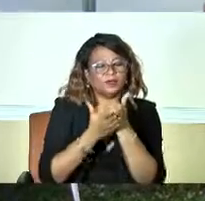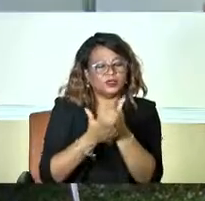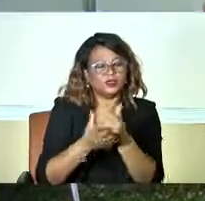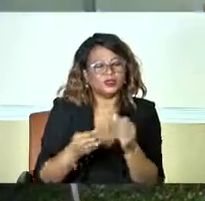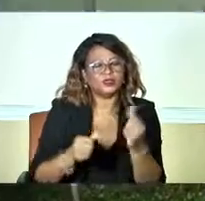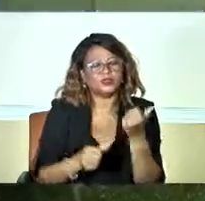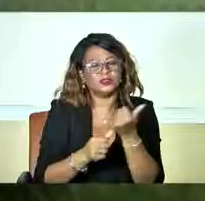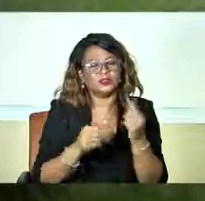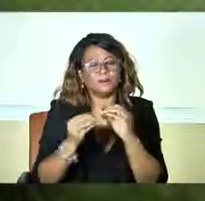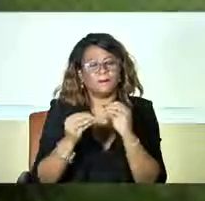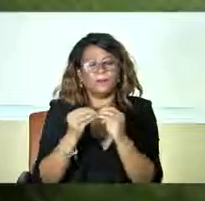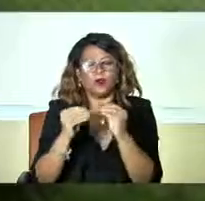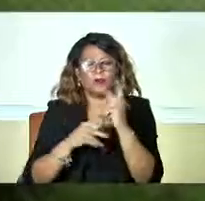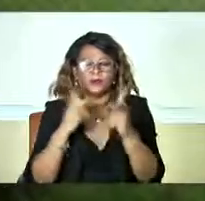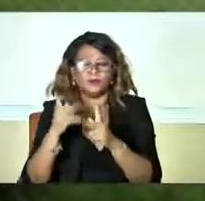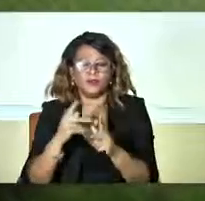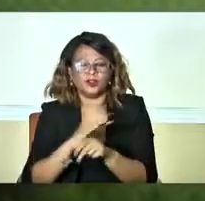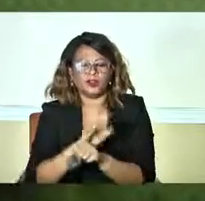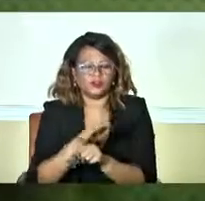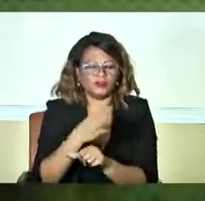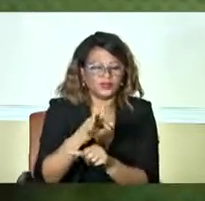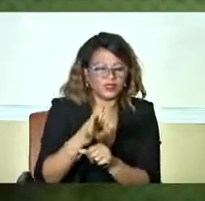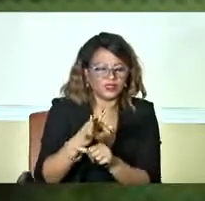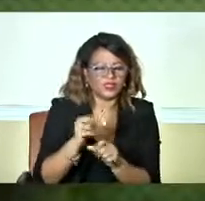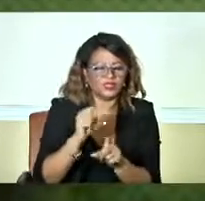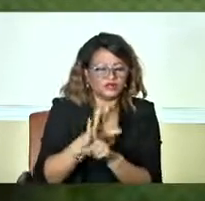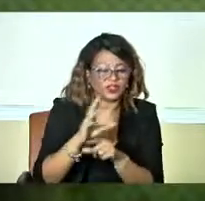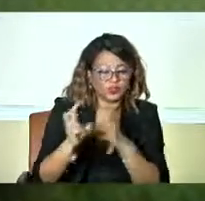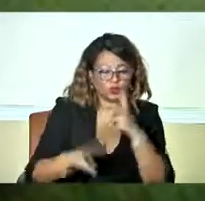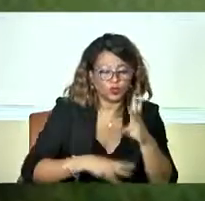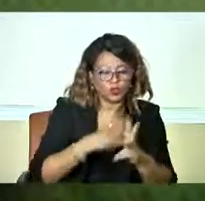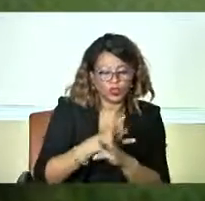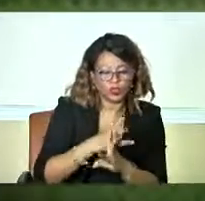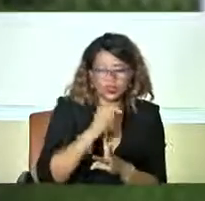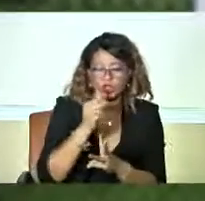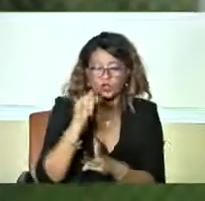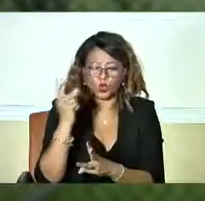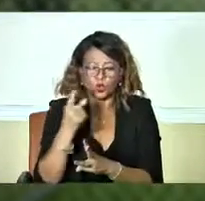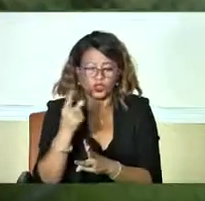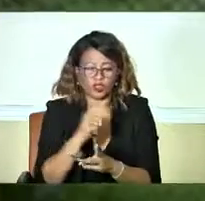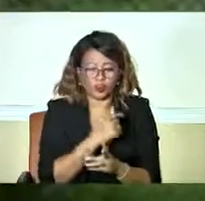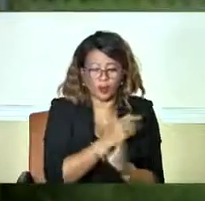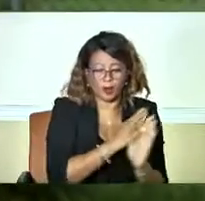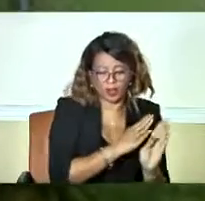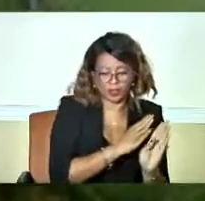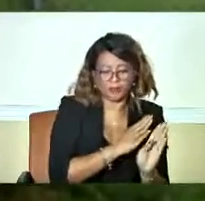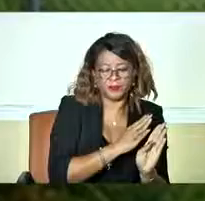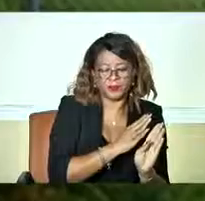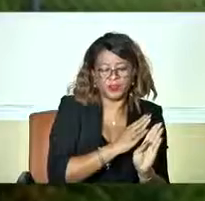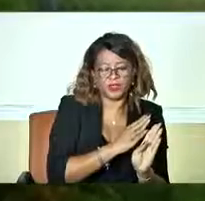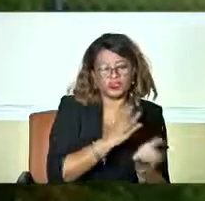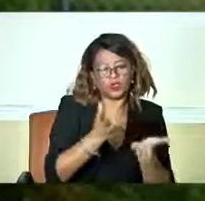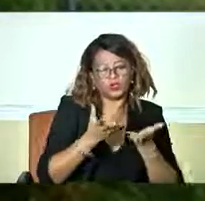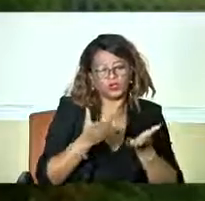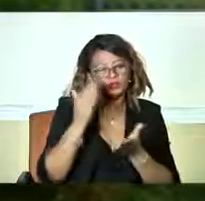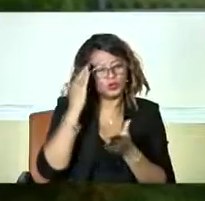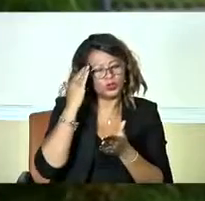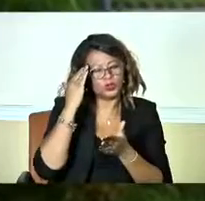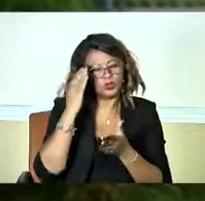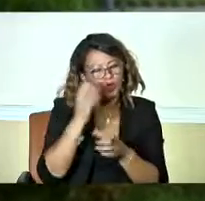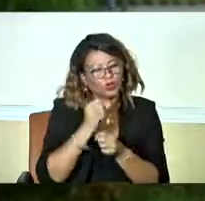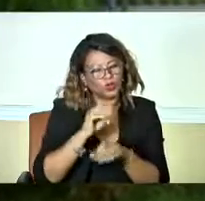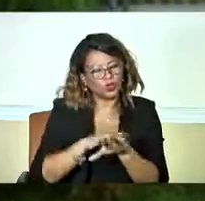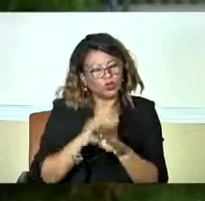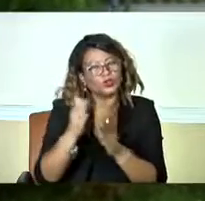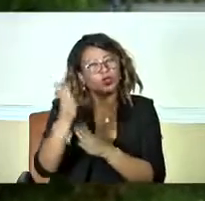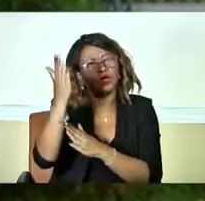more people. COVID-19, what we have to understand, is affecting the world. It's not only just Grand Bahama. So I just want them to know just to hold on to